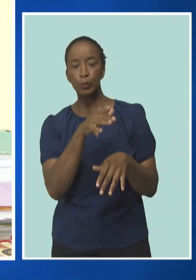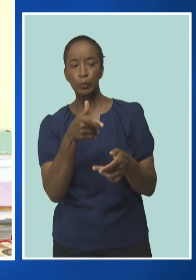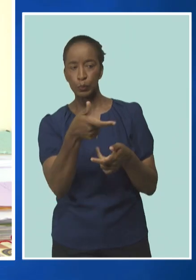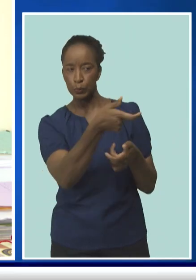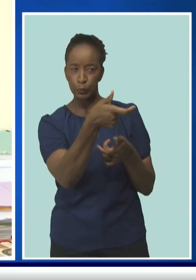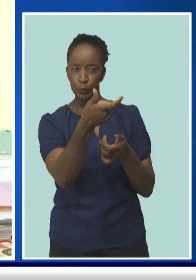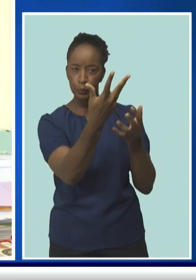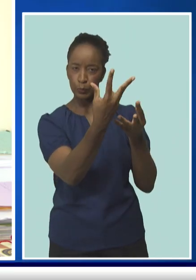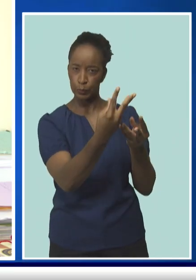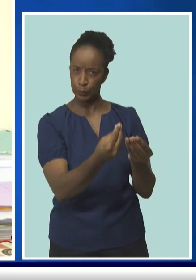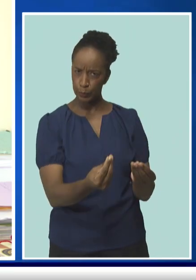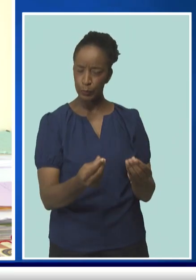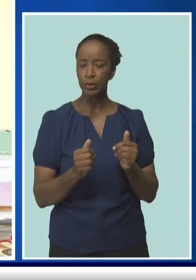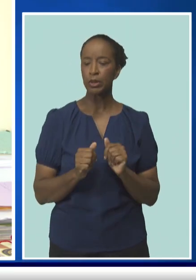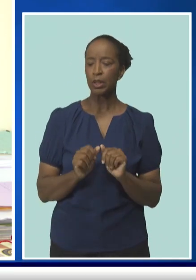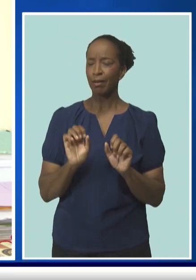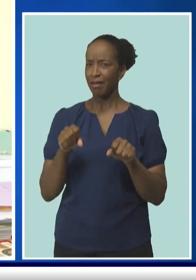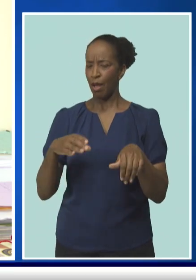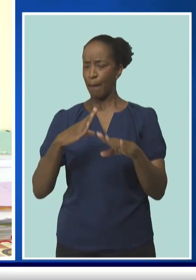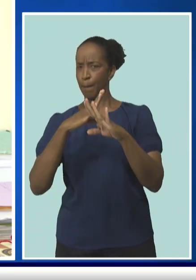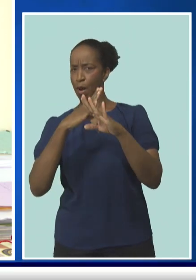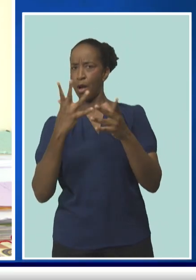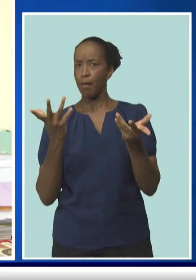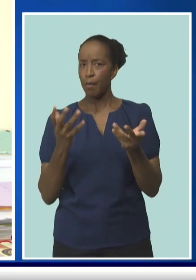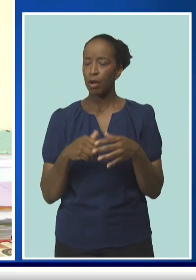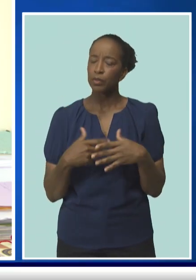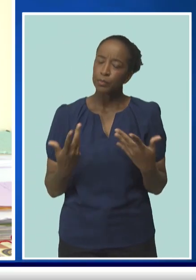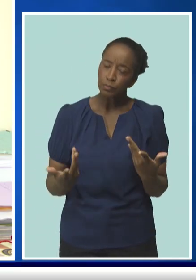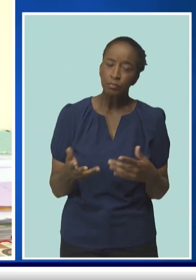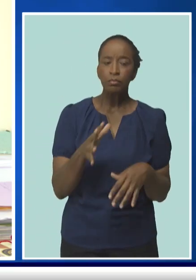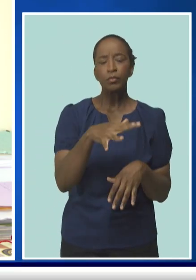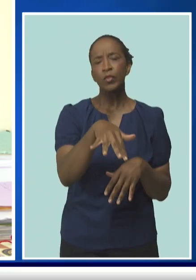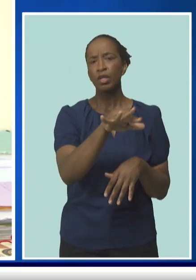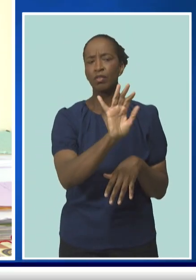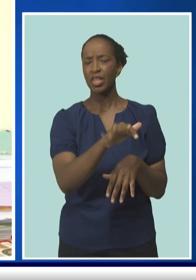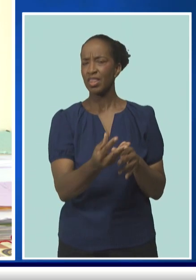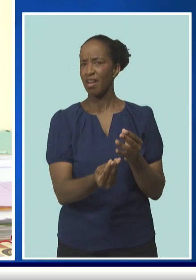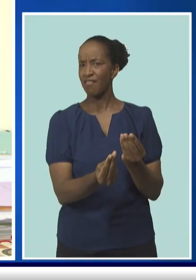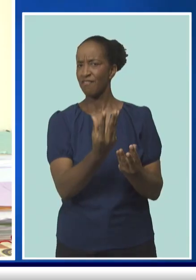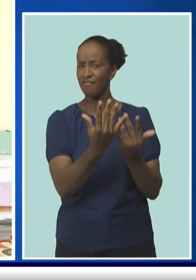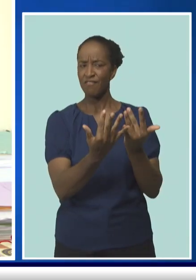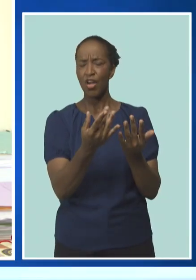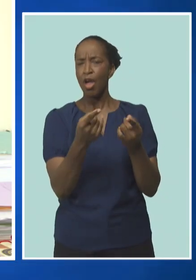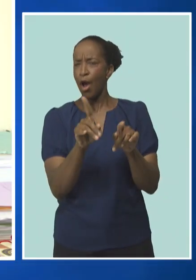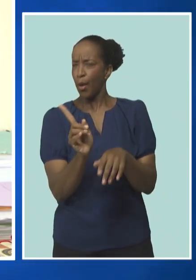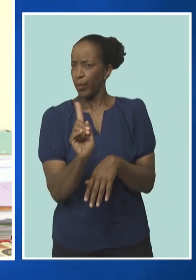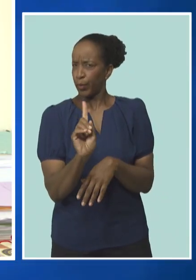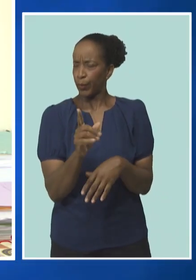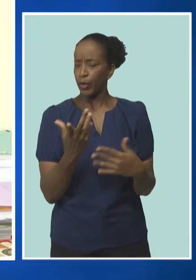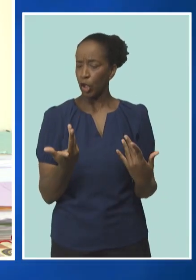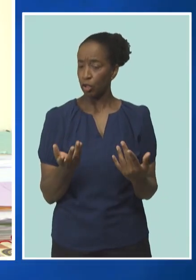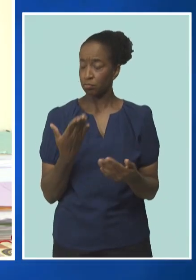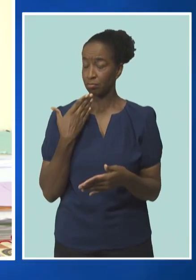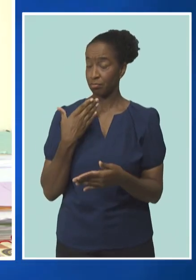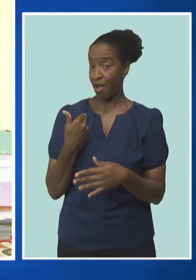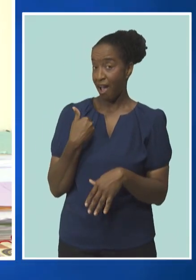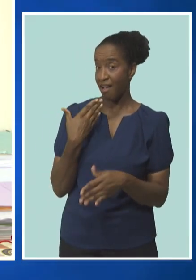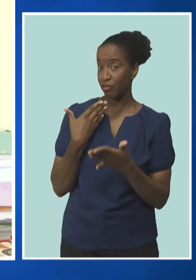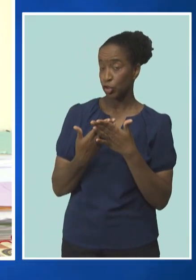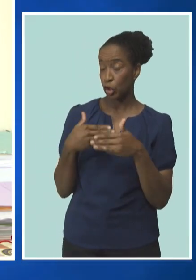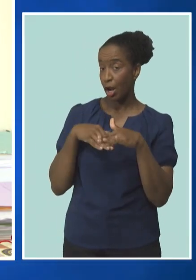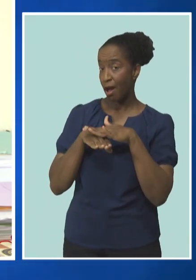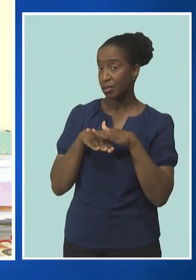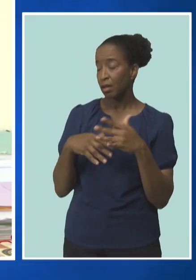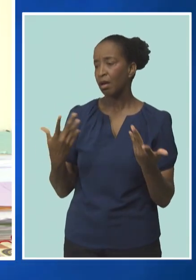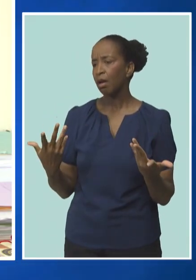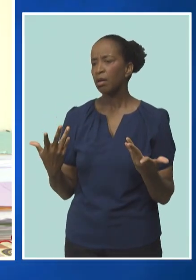the area where the incident is located, whether we have good access. And by good